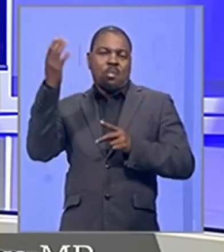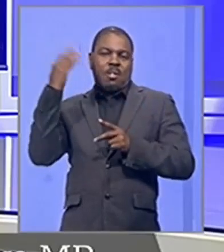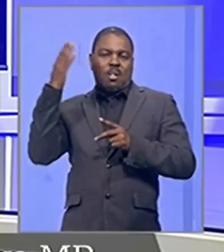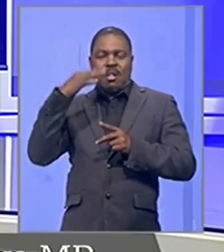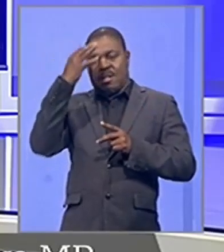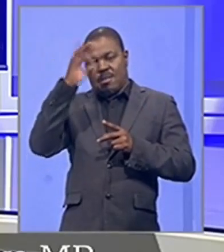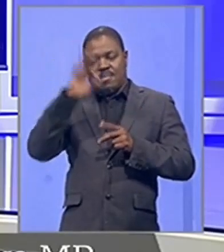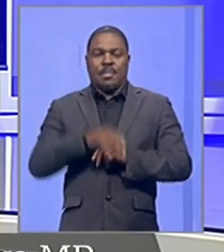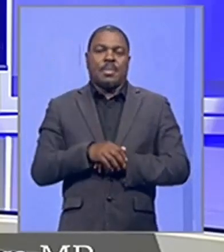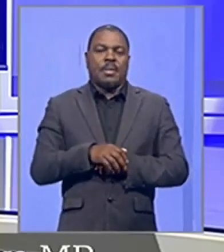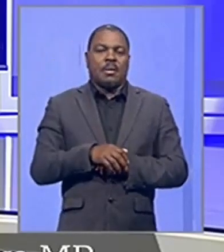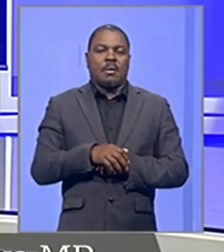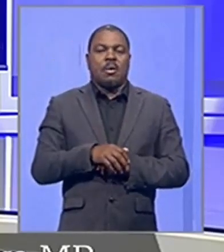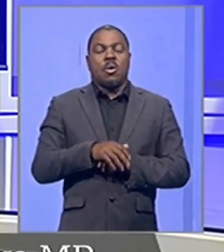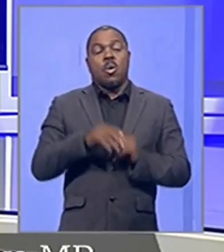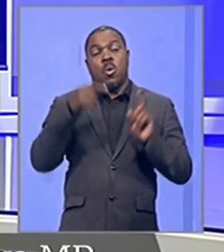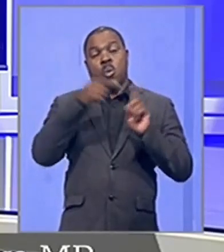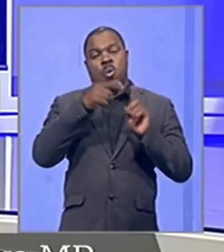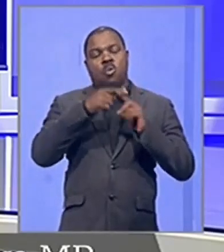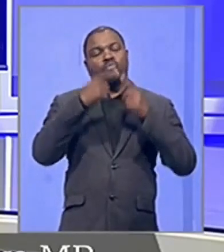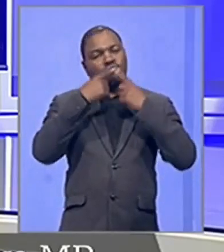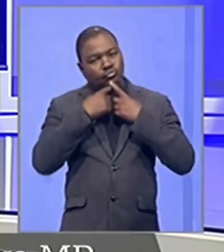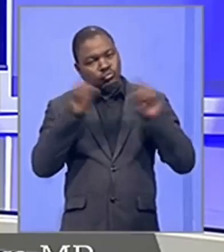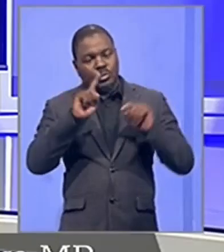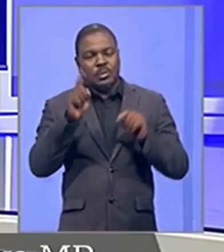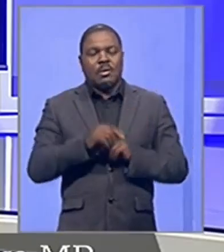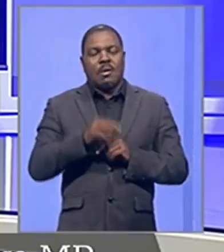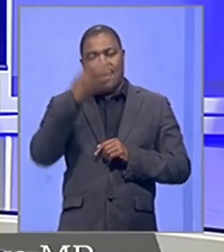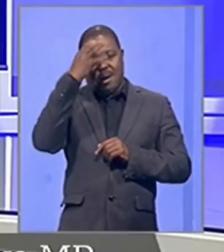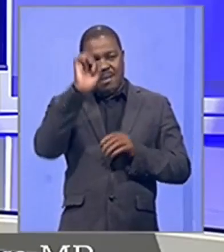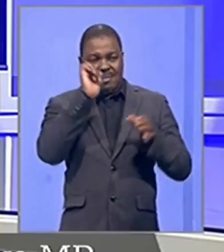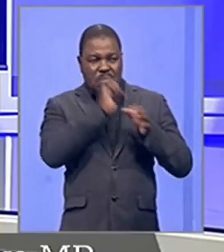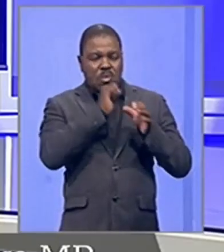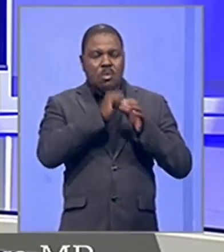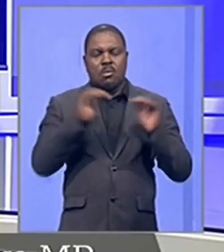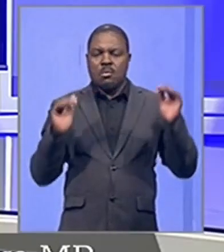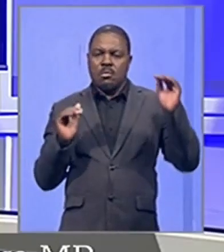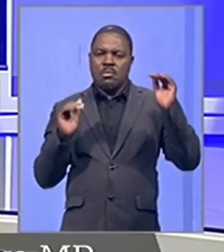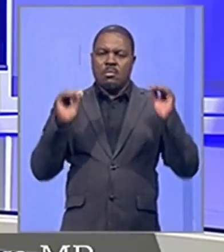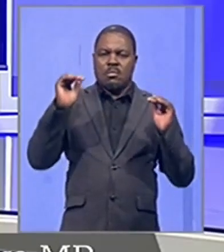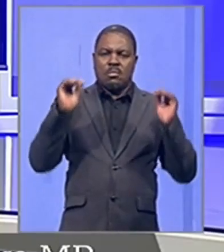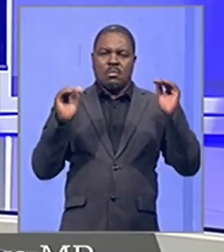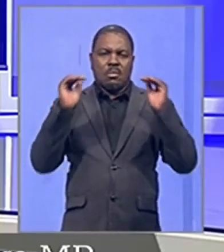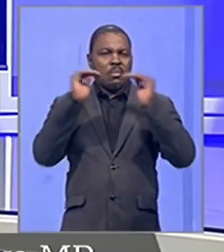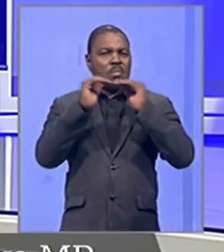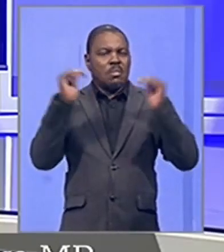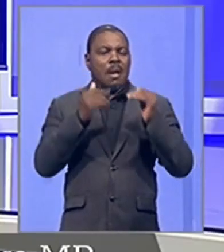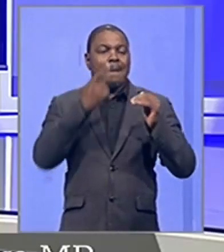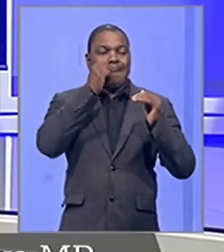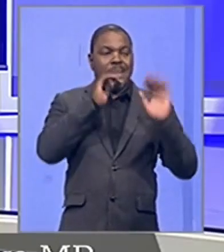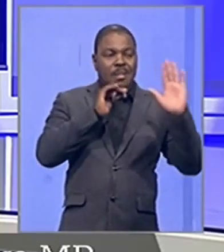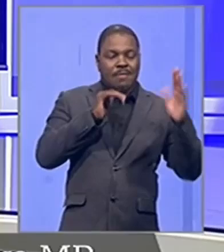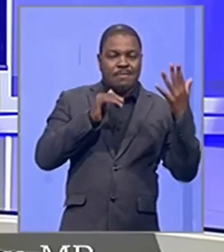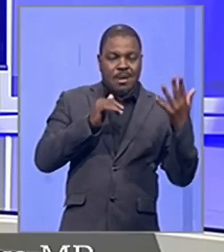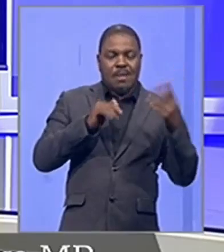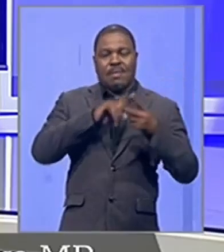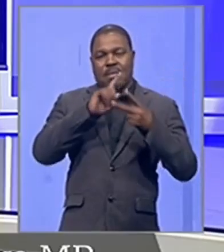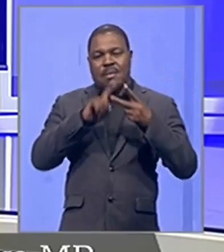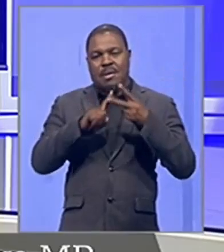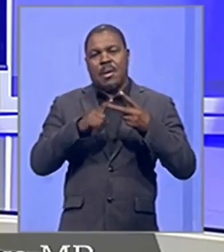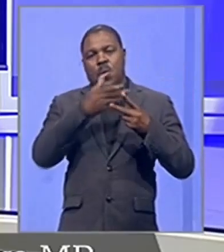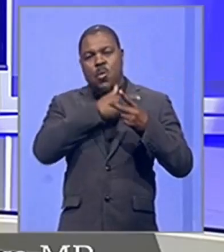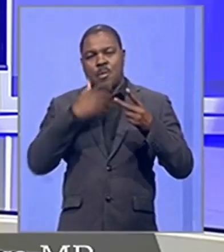ya peleng. Ndlovu o tsebišitše gore mmušo wa gabo o na le tekatekano ya bahlankedi ba banna ba 5